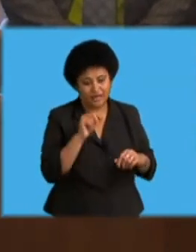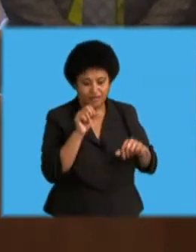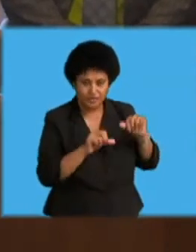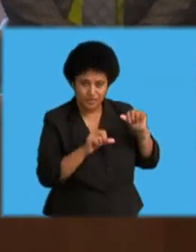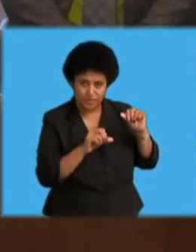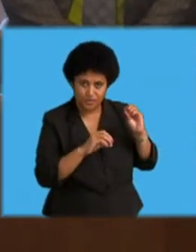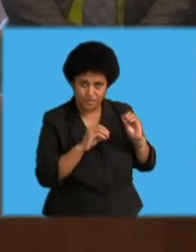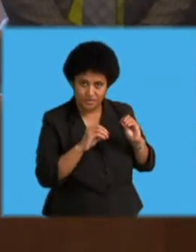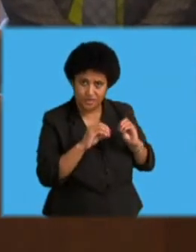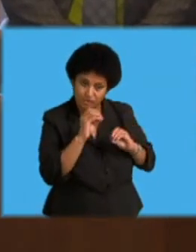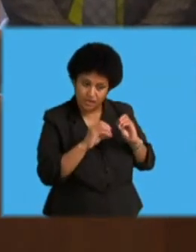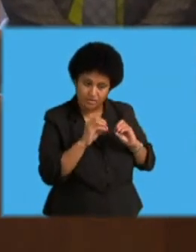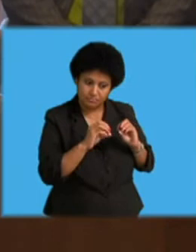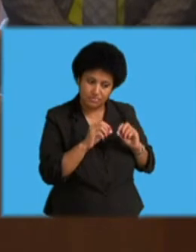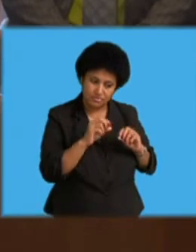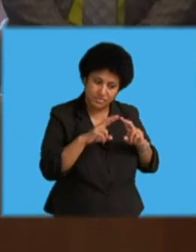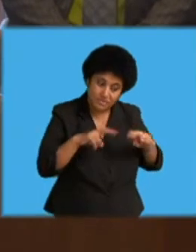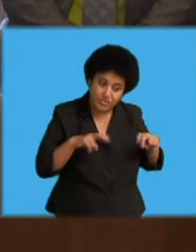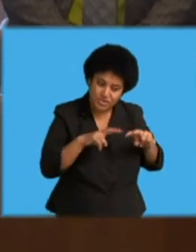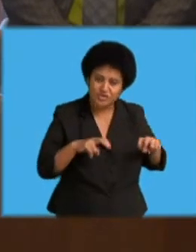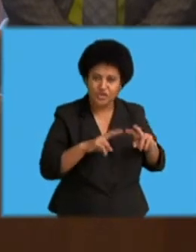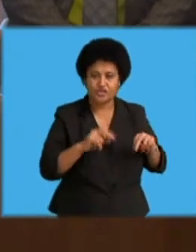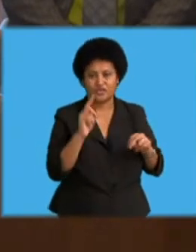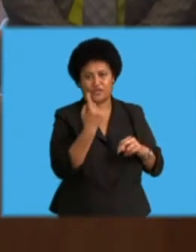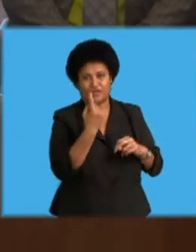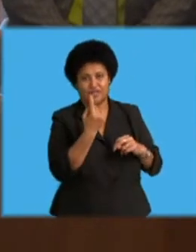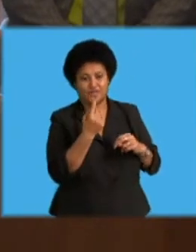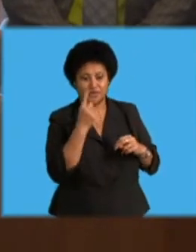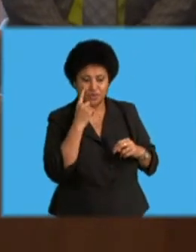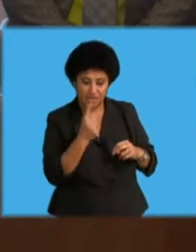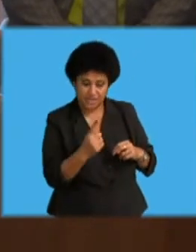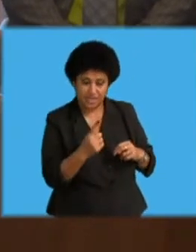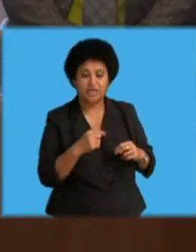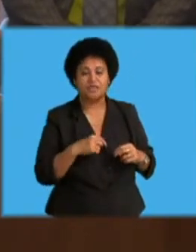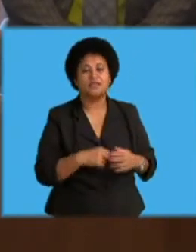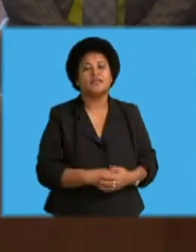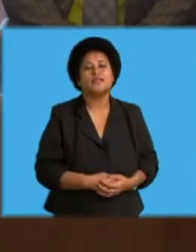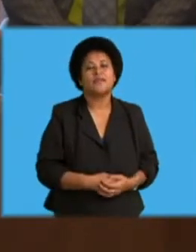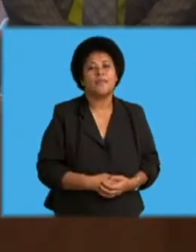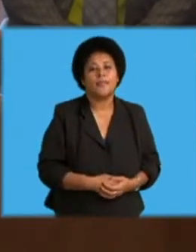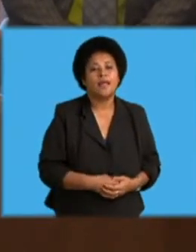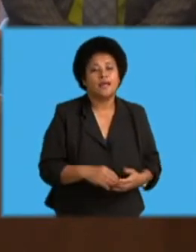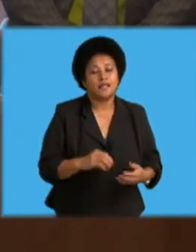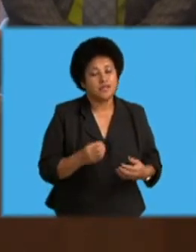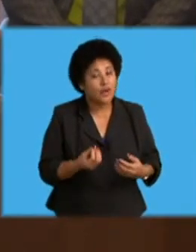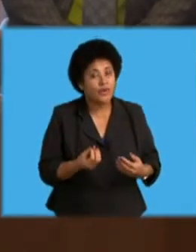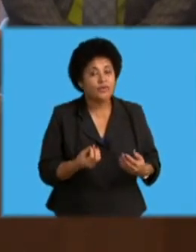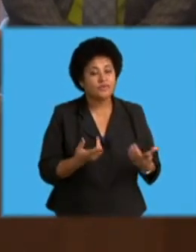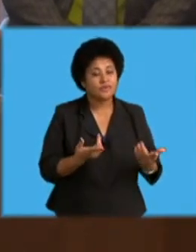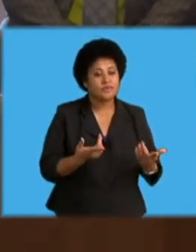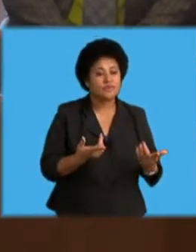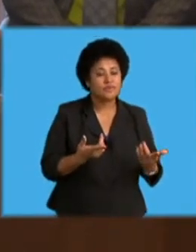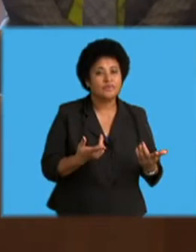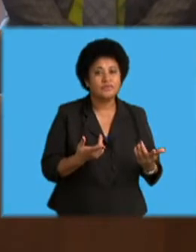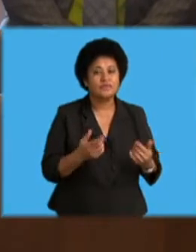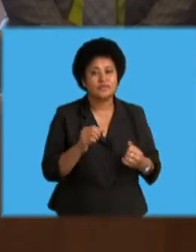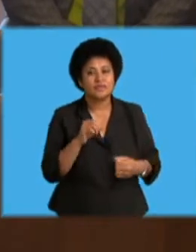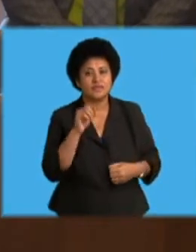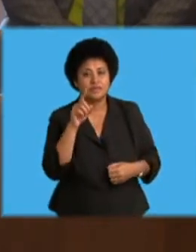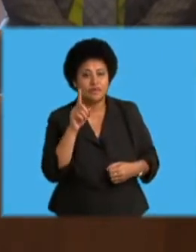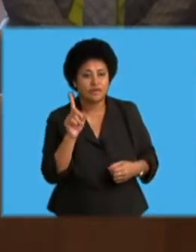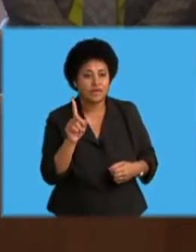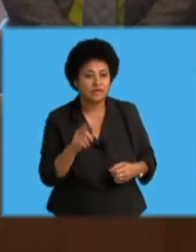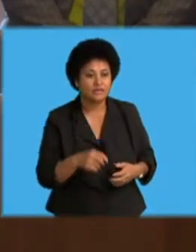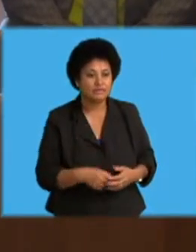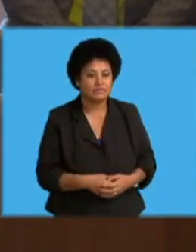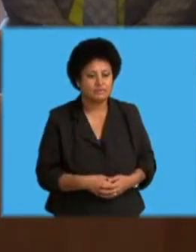do want to invest. The interest rates are very, very competitive and very, very attractive. These things actually give what you call a good